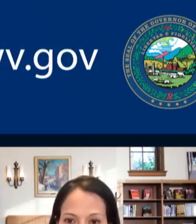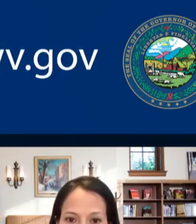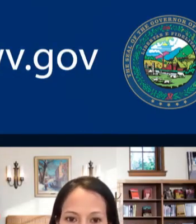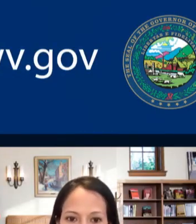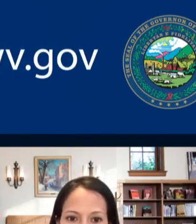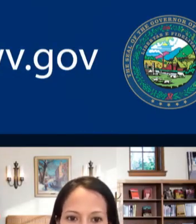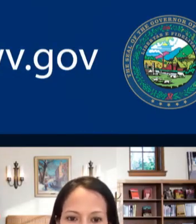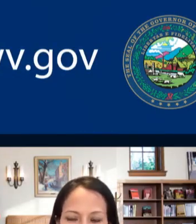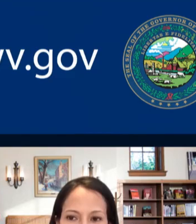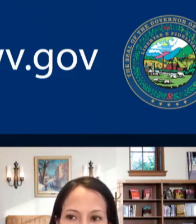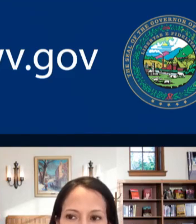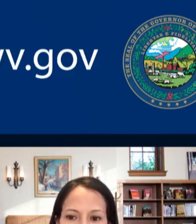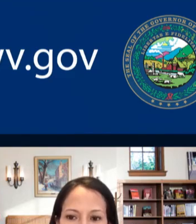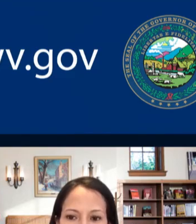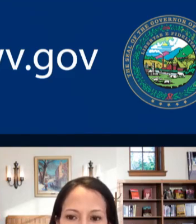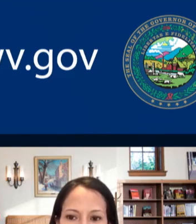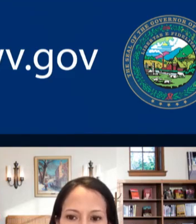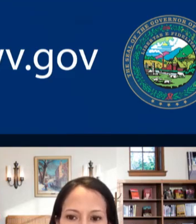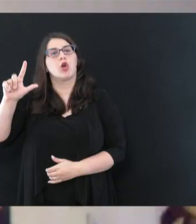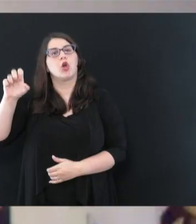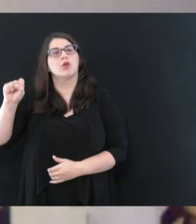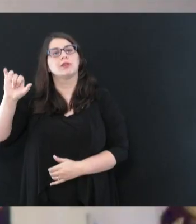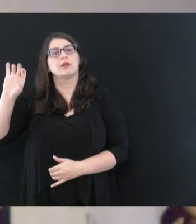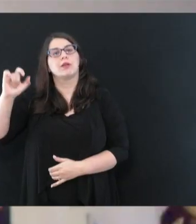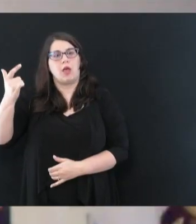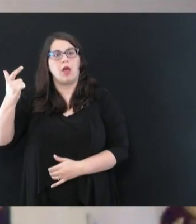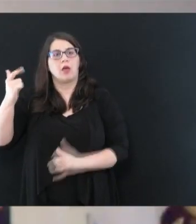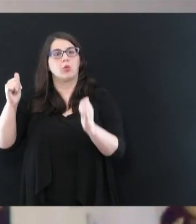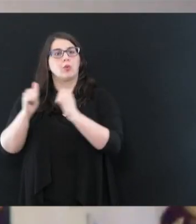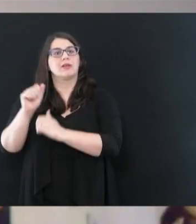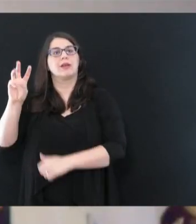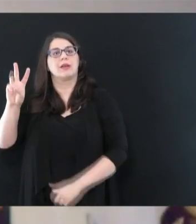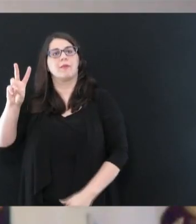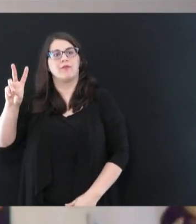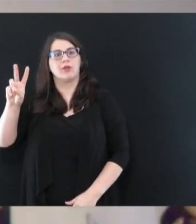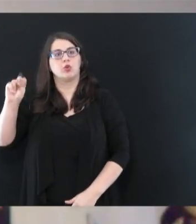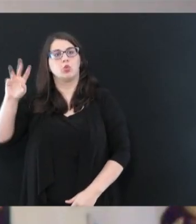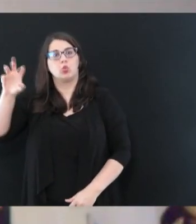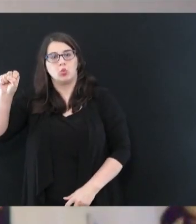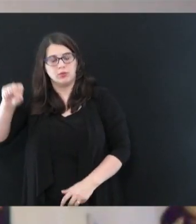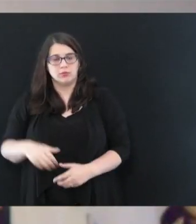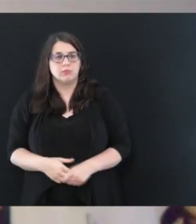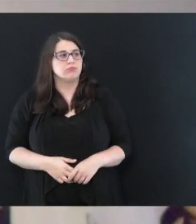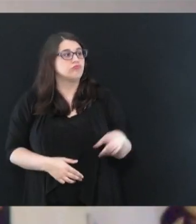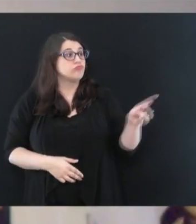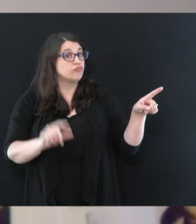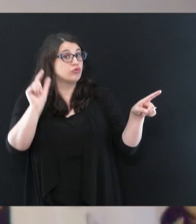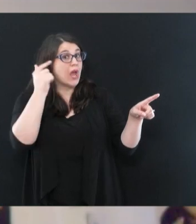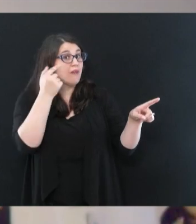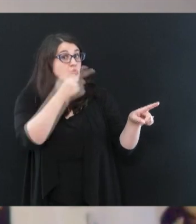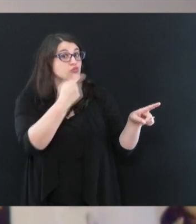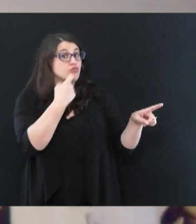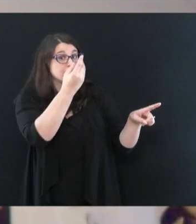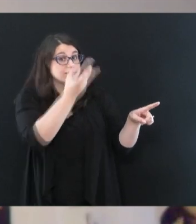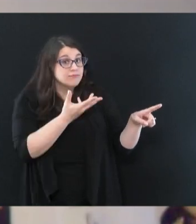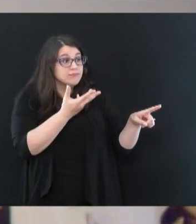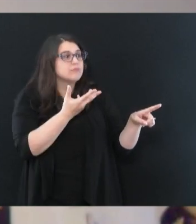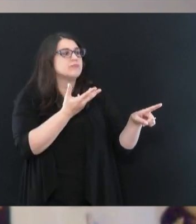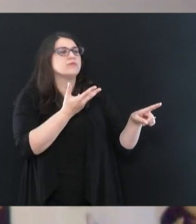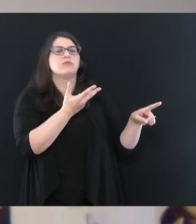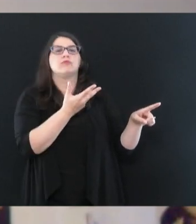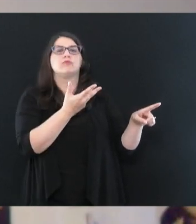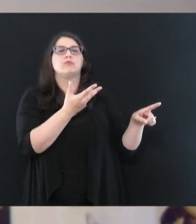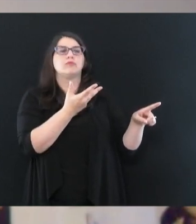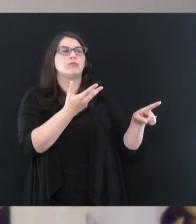News. Hi, this is Charles Young with WV News. Governor, you recently said you were working on plans to get the bars in